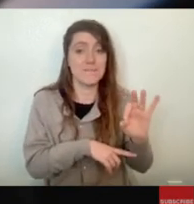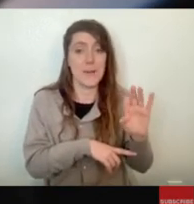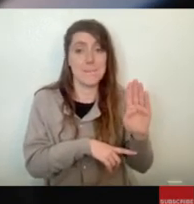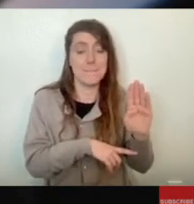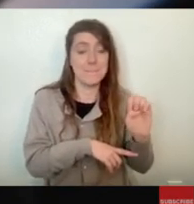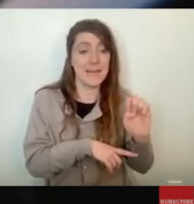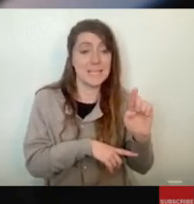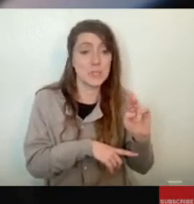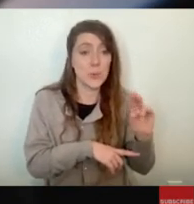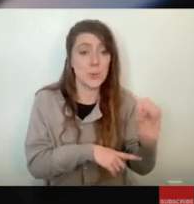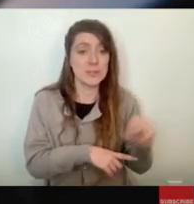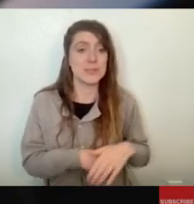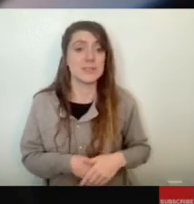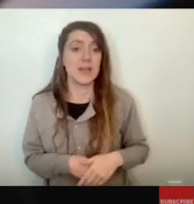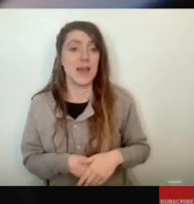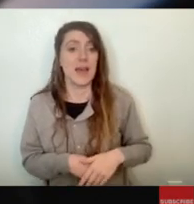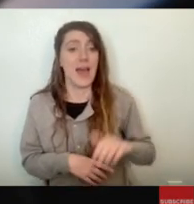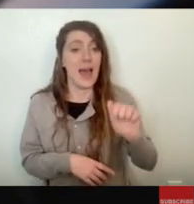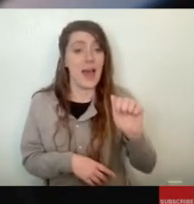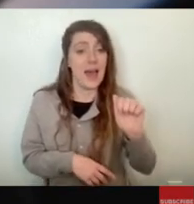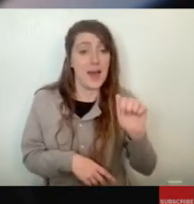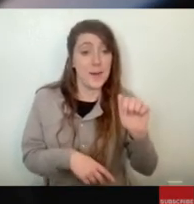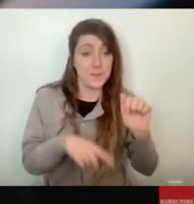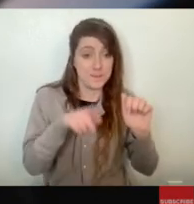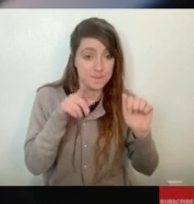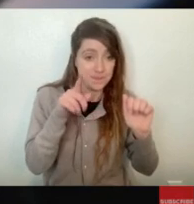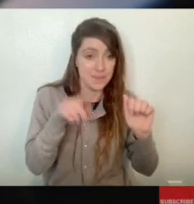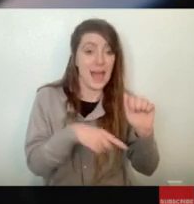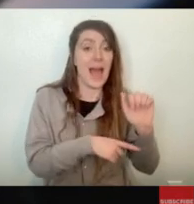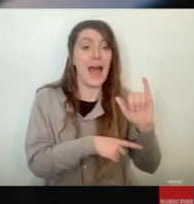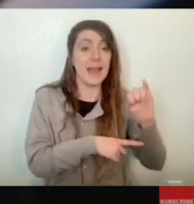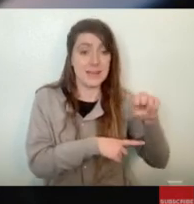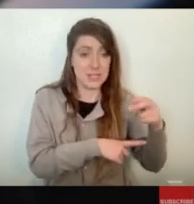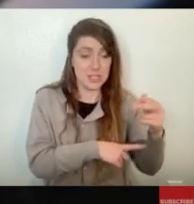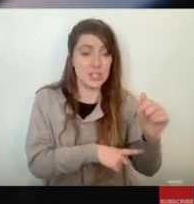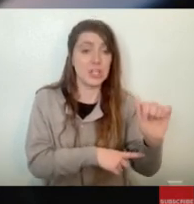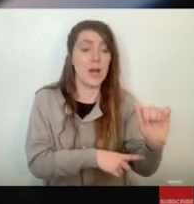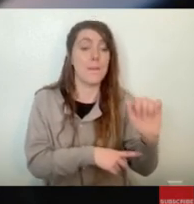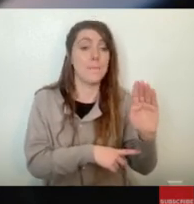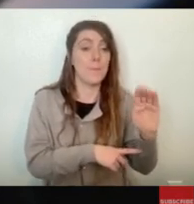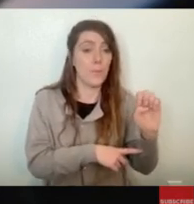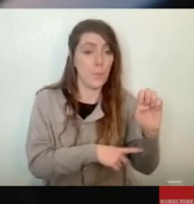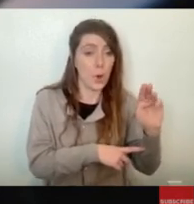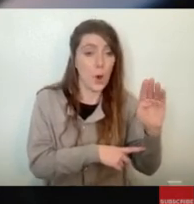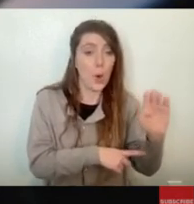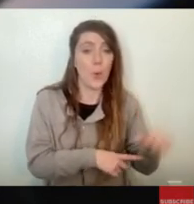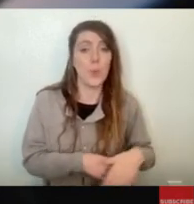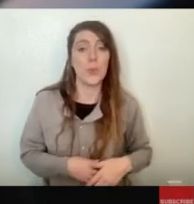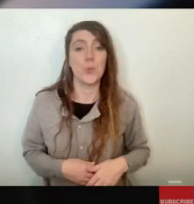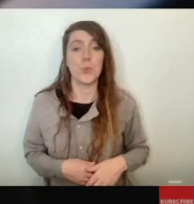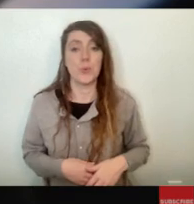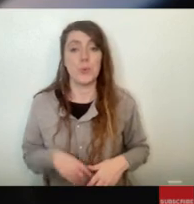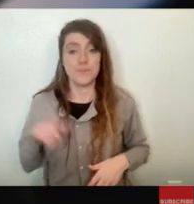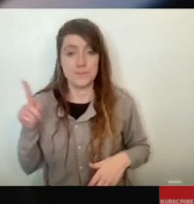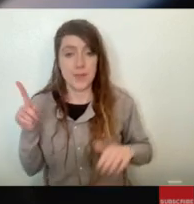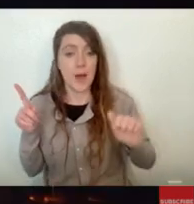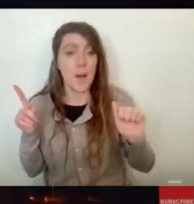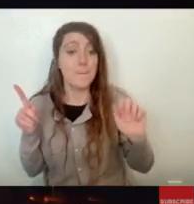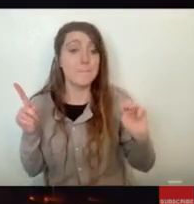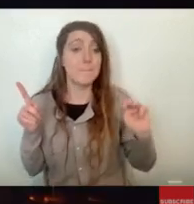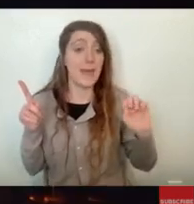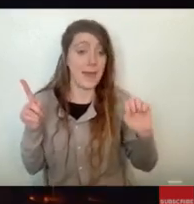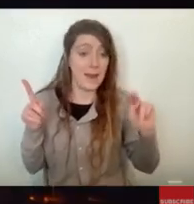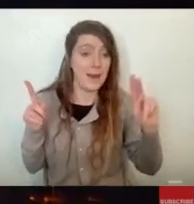Ann Flynn, former NASA rocket scientist Aisha Bowe, and bioastronautics research scientist Amanda Nguyen.